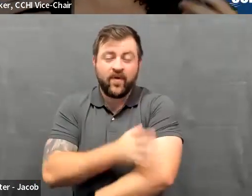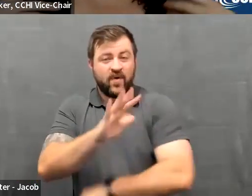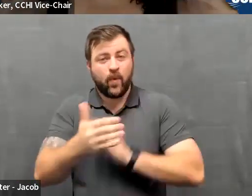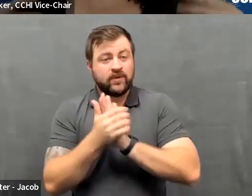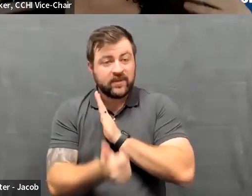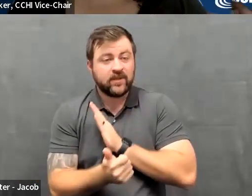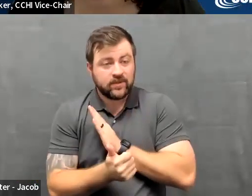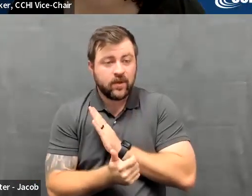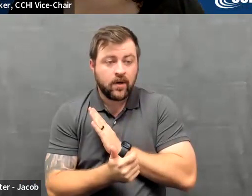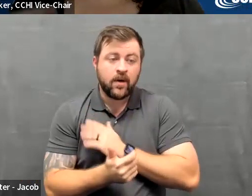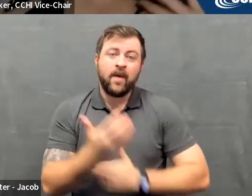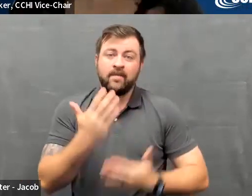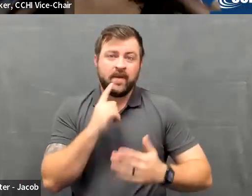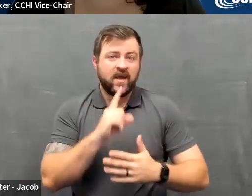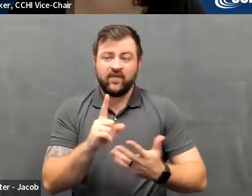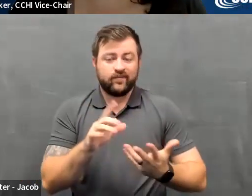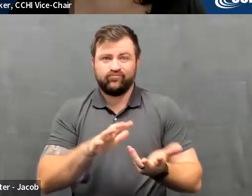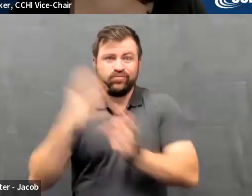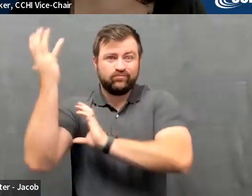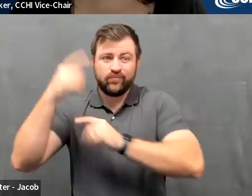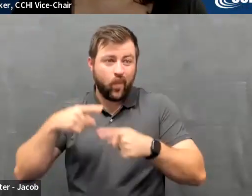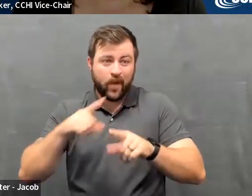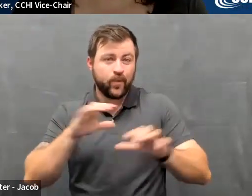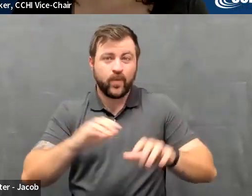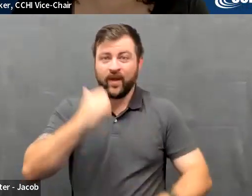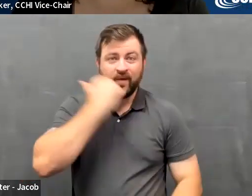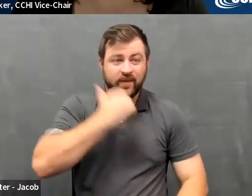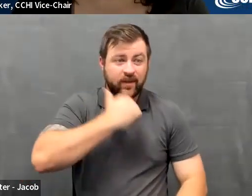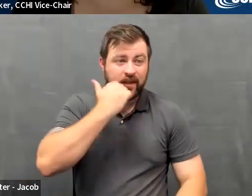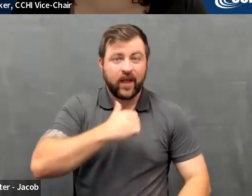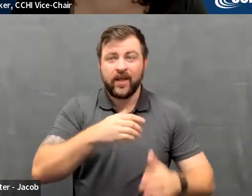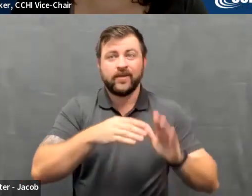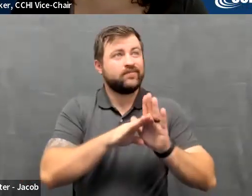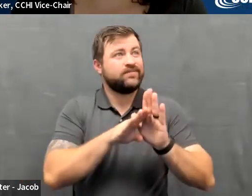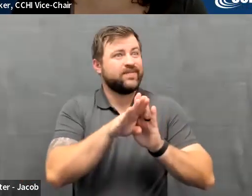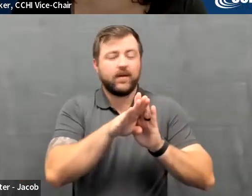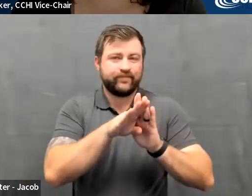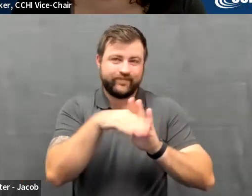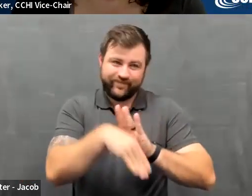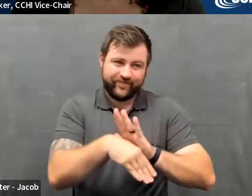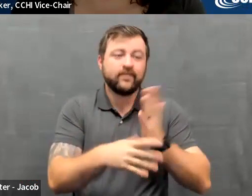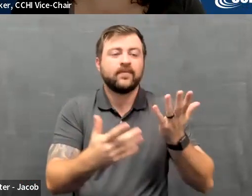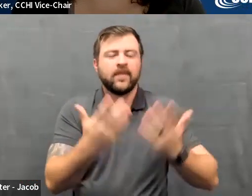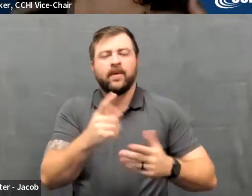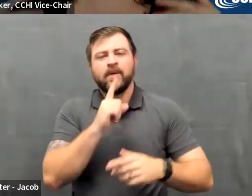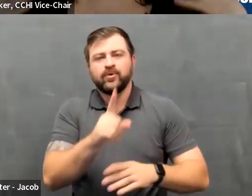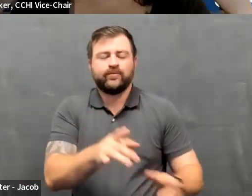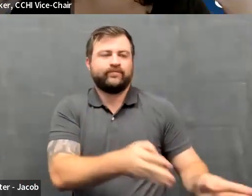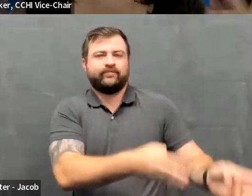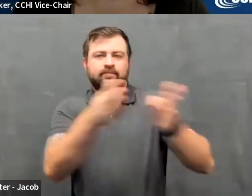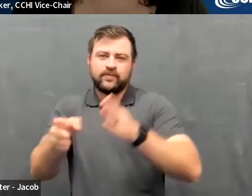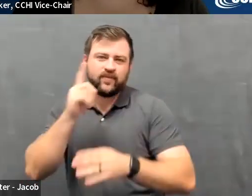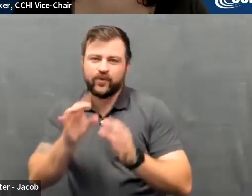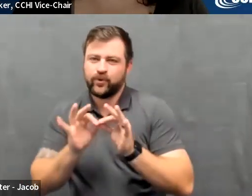can even slip while you're doing it every day. And I think that the same is very true for interpreters. Even if